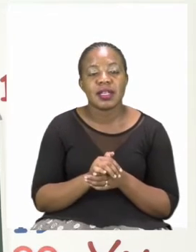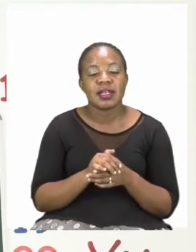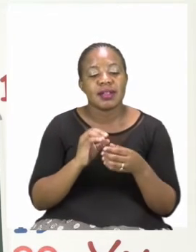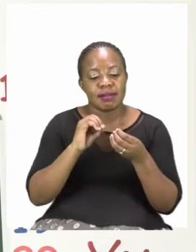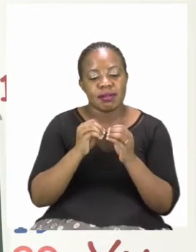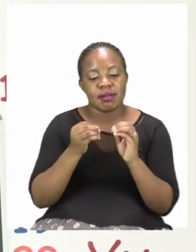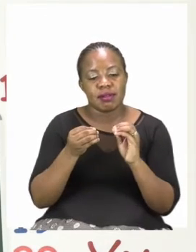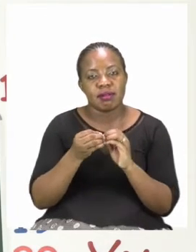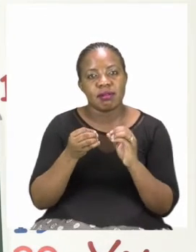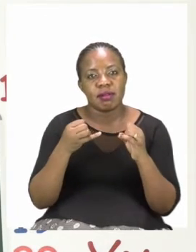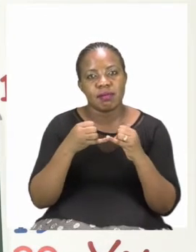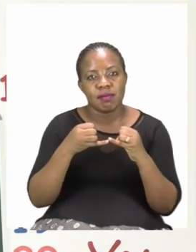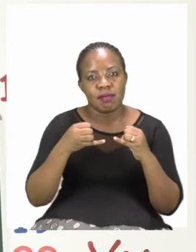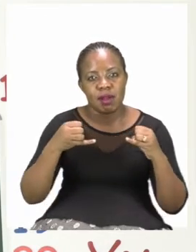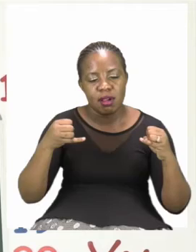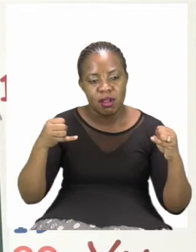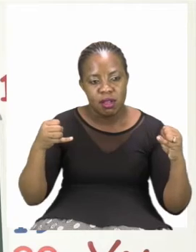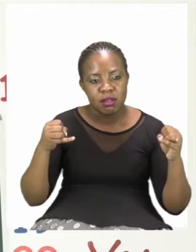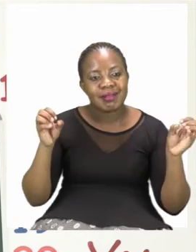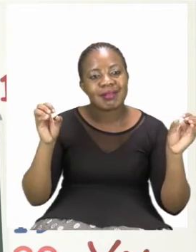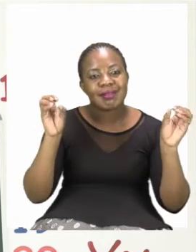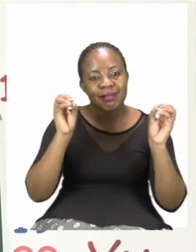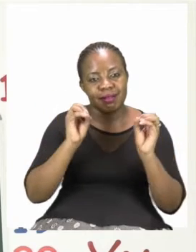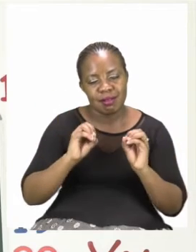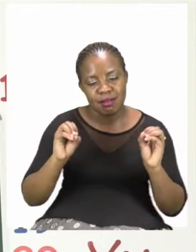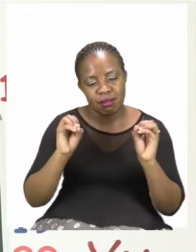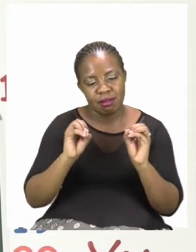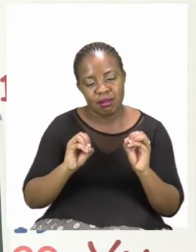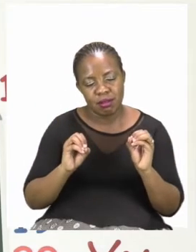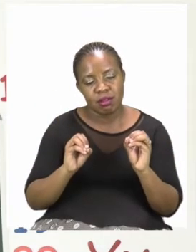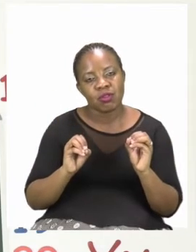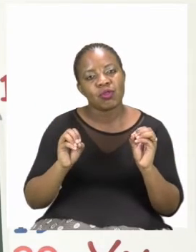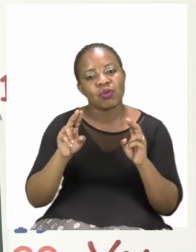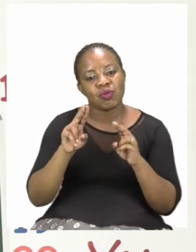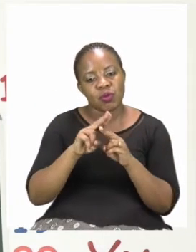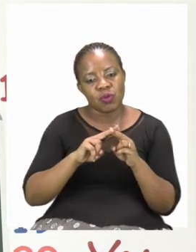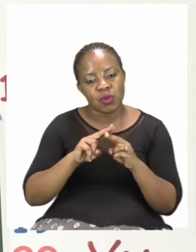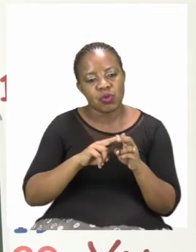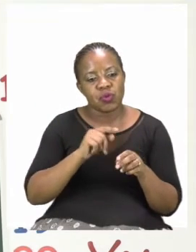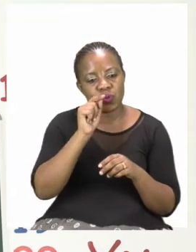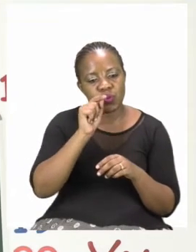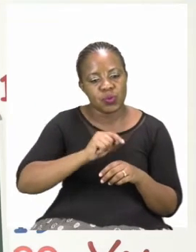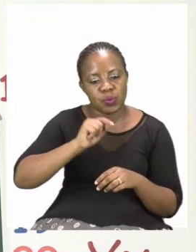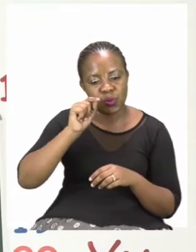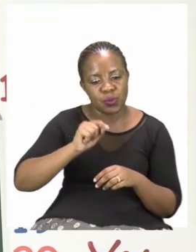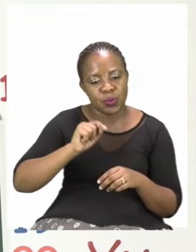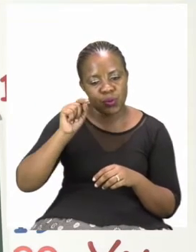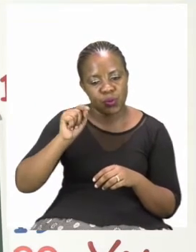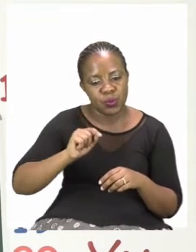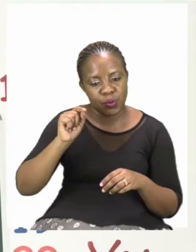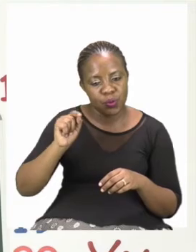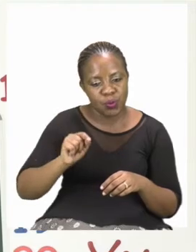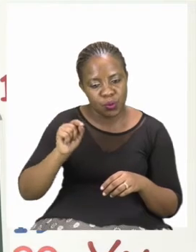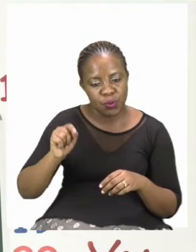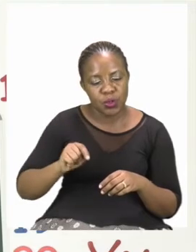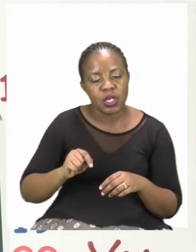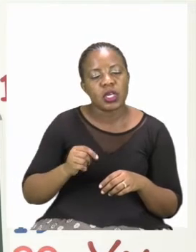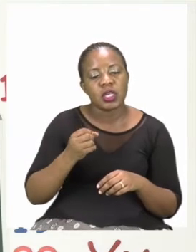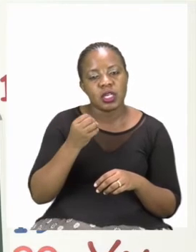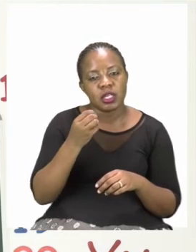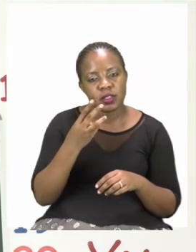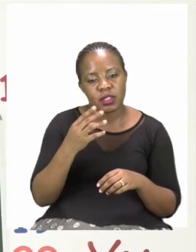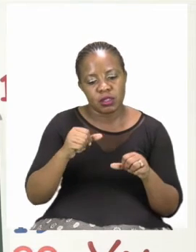Hello everyone and welcome to MyZone Online School. My name is Teacher Mutsa and